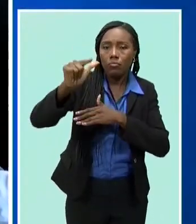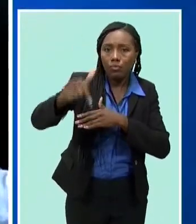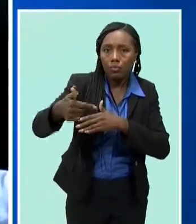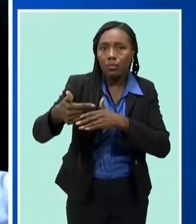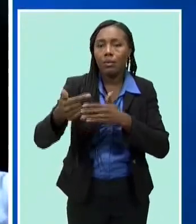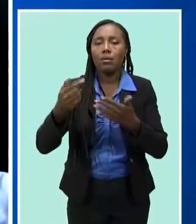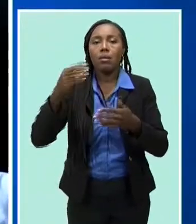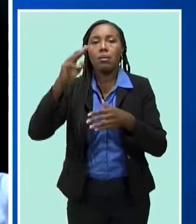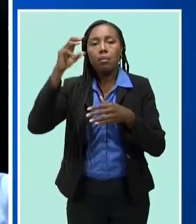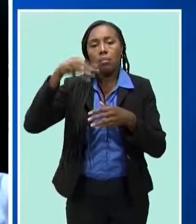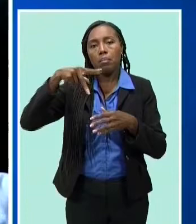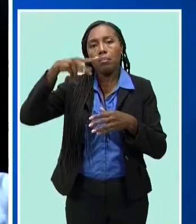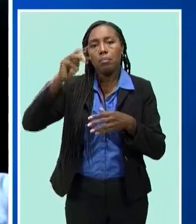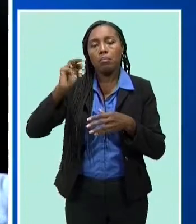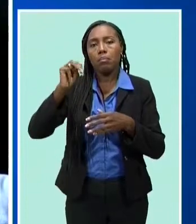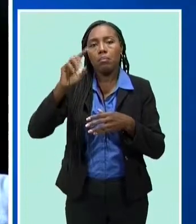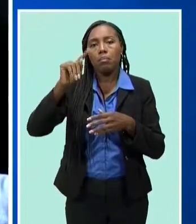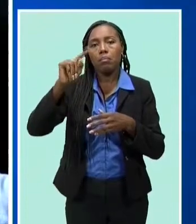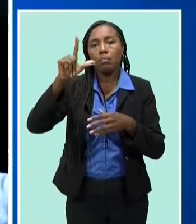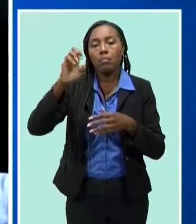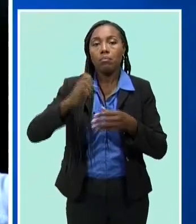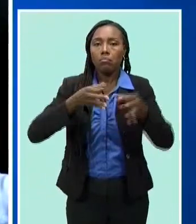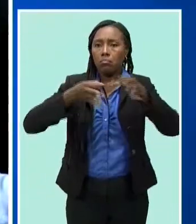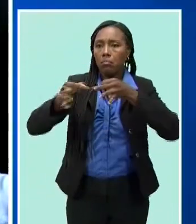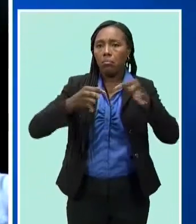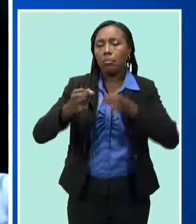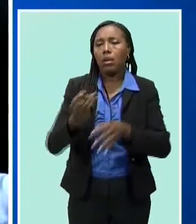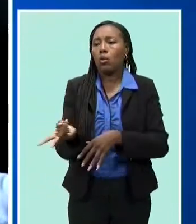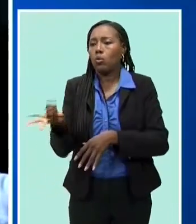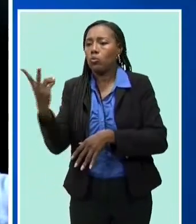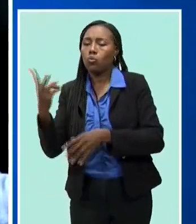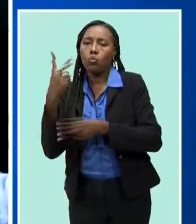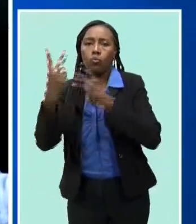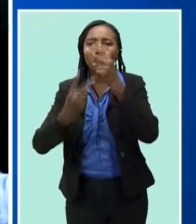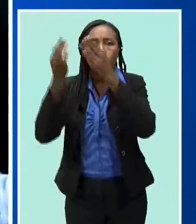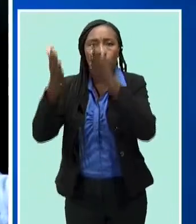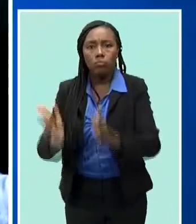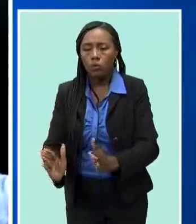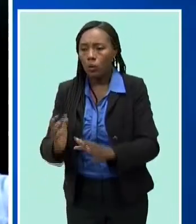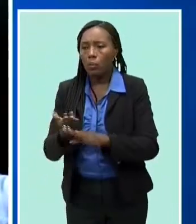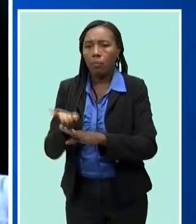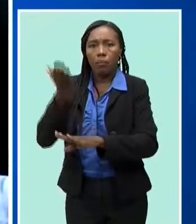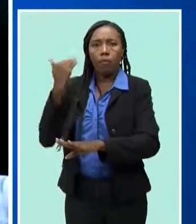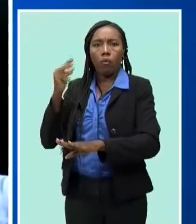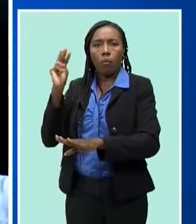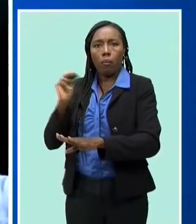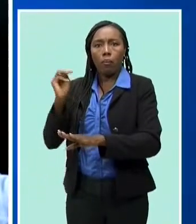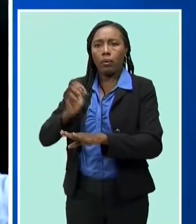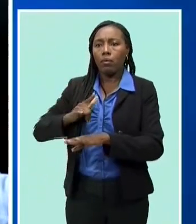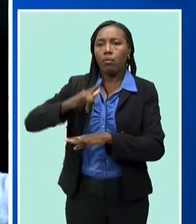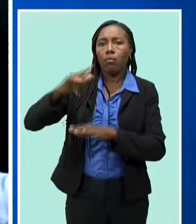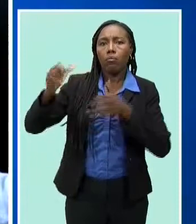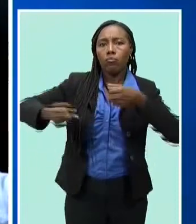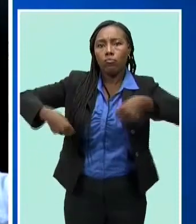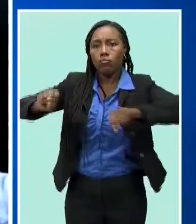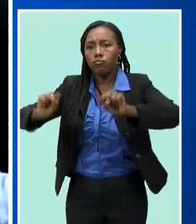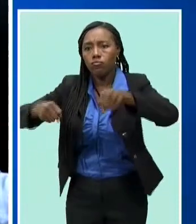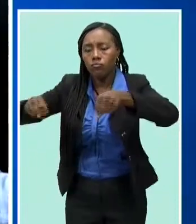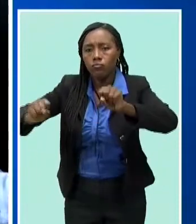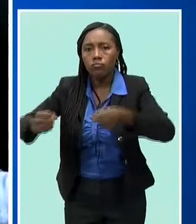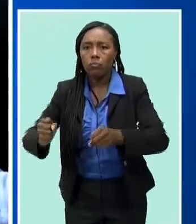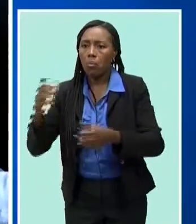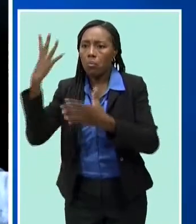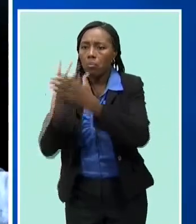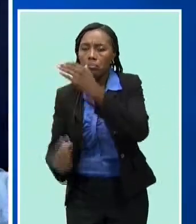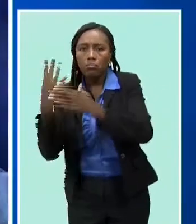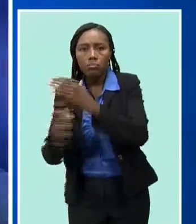Mottley first dealt with the issue of 2 American visitors who have been missing since going on a jet ski ride on Monday. The Prime Minister